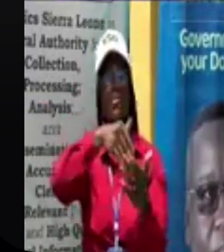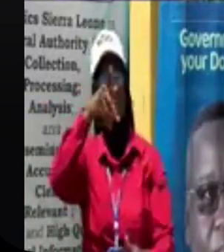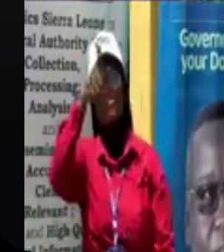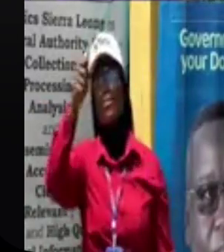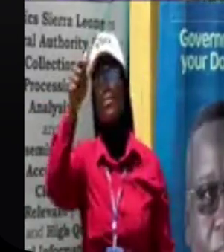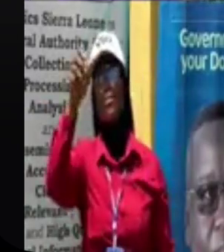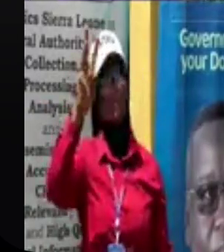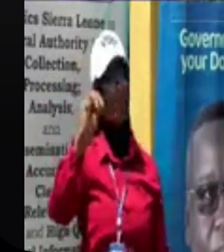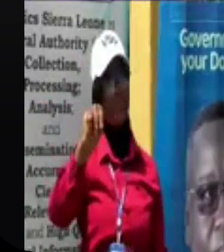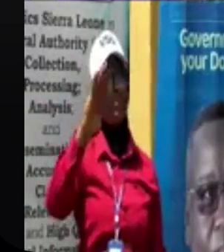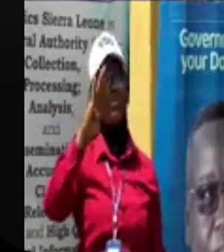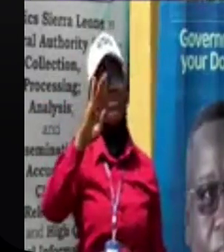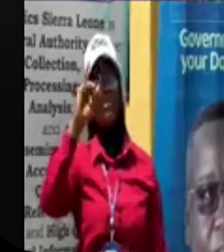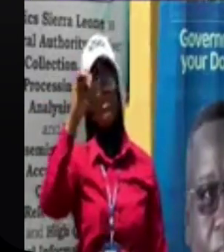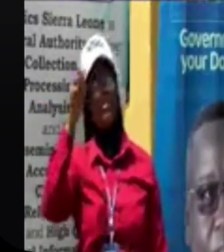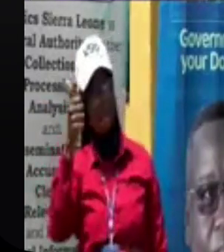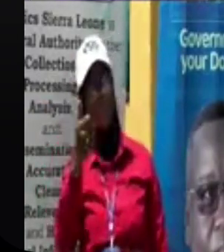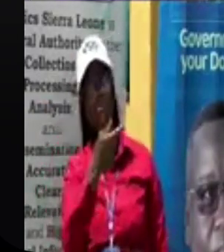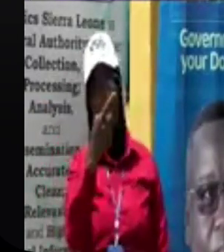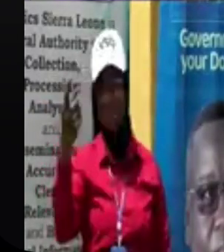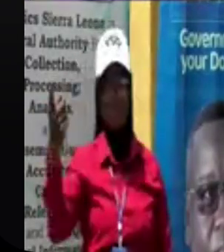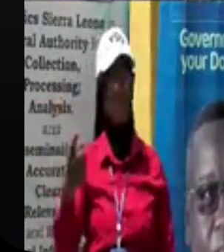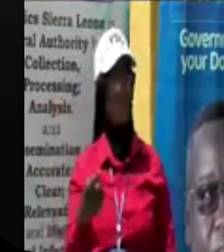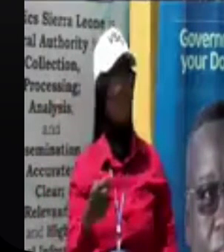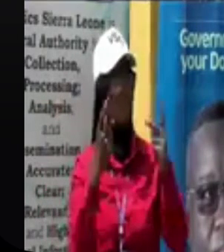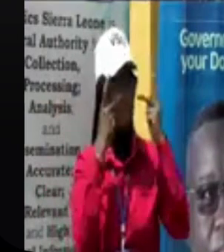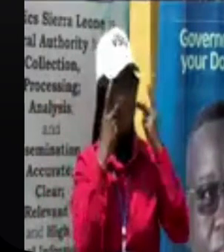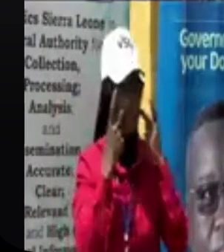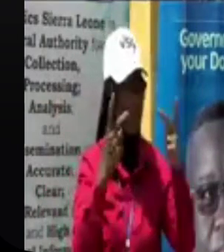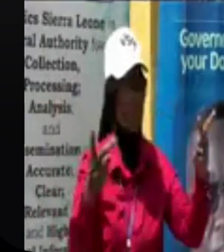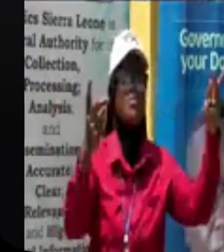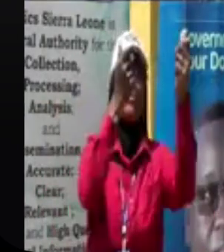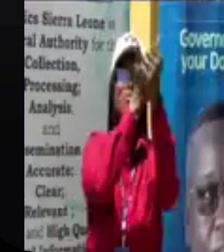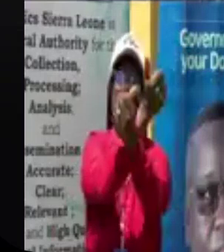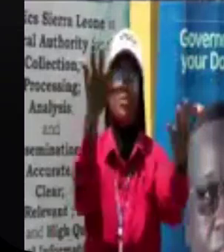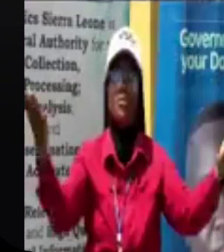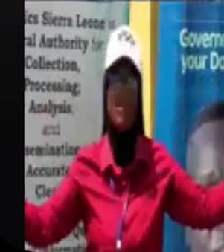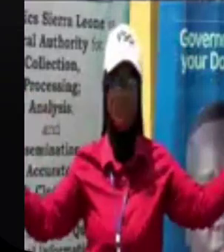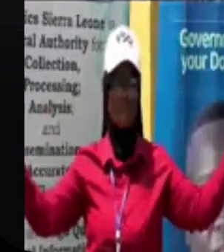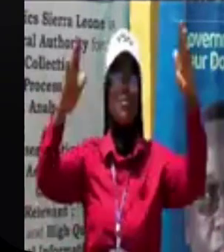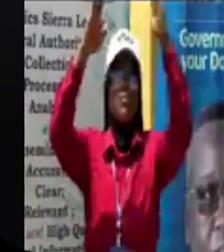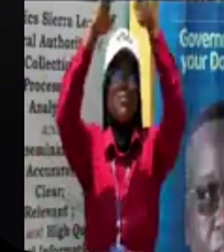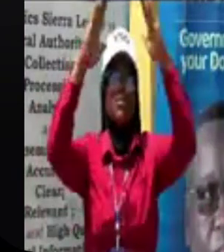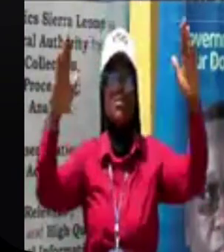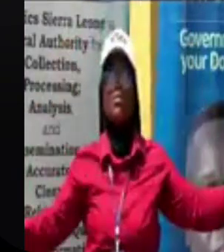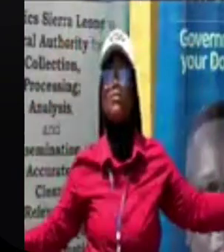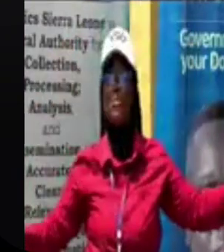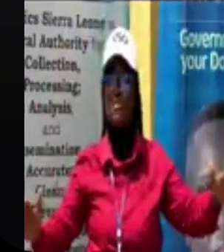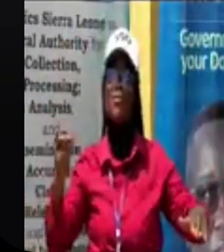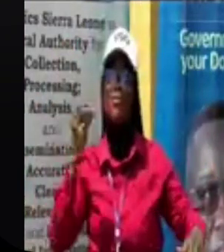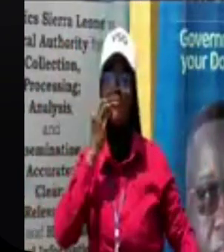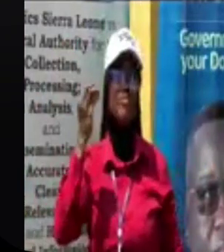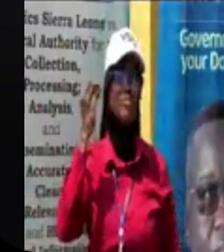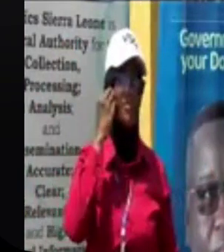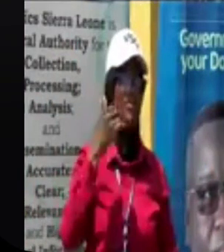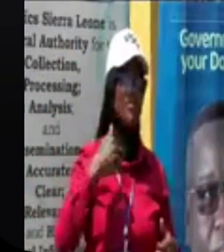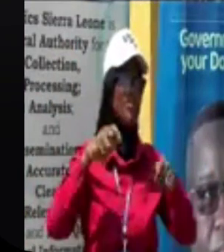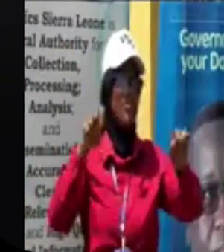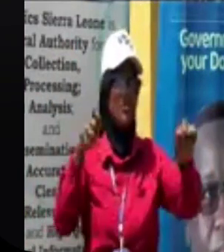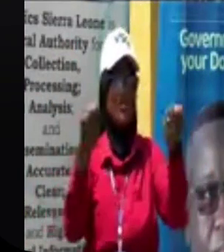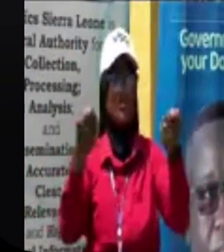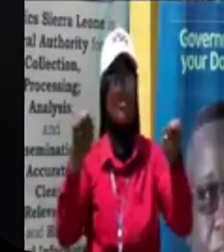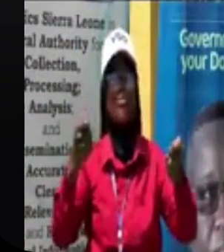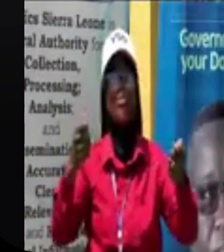that will know they are, for the panelists, I want to know say every household in Kambia right now we get radio. Then they follow this